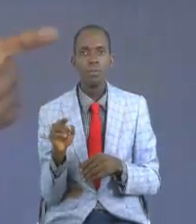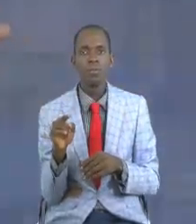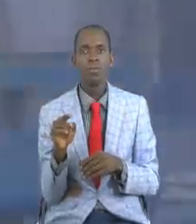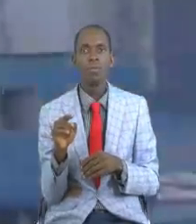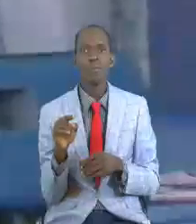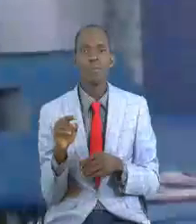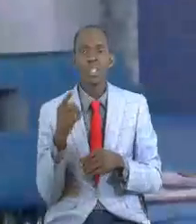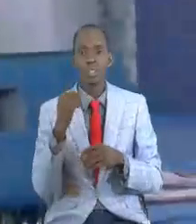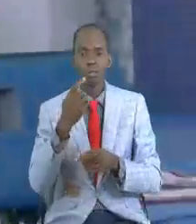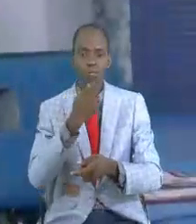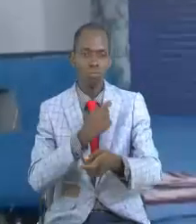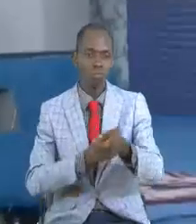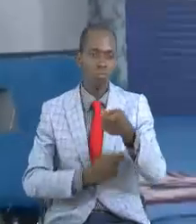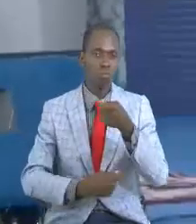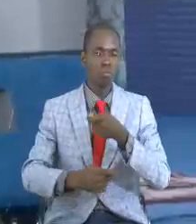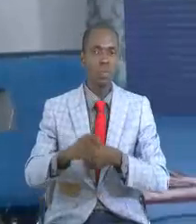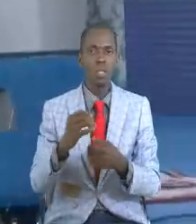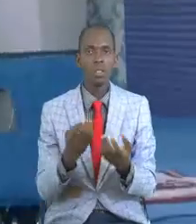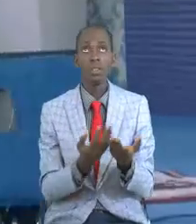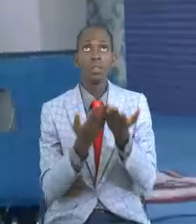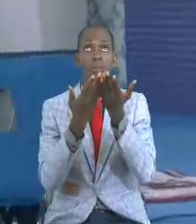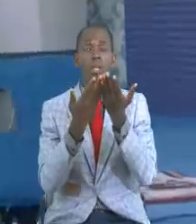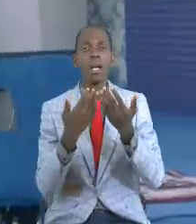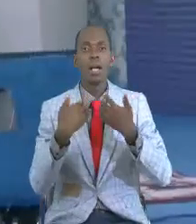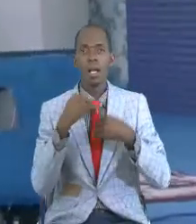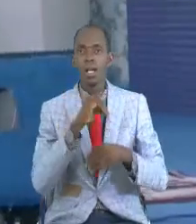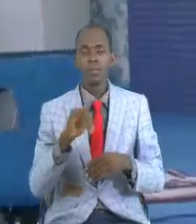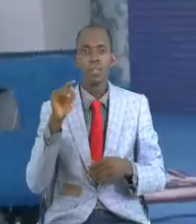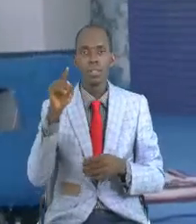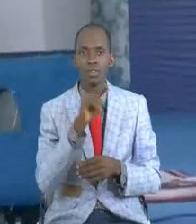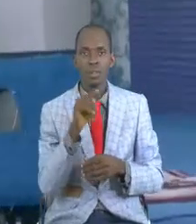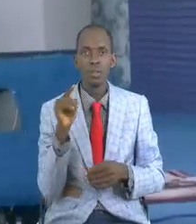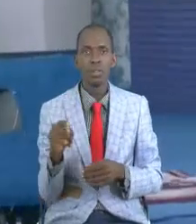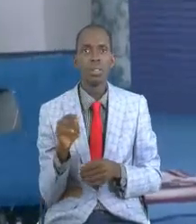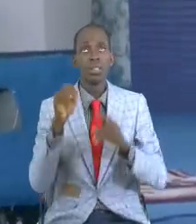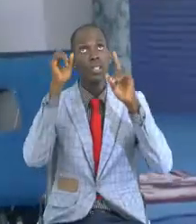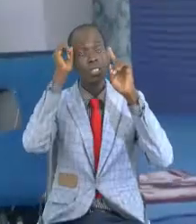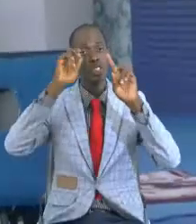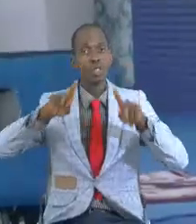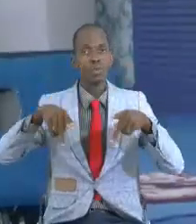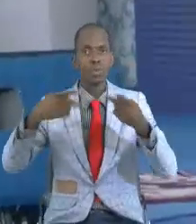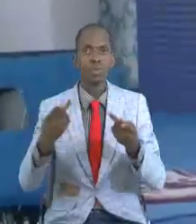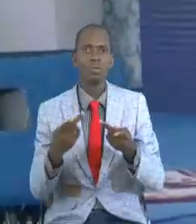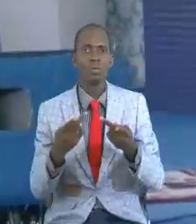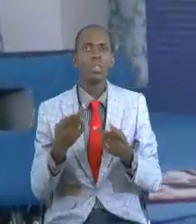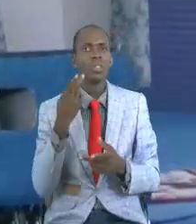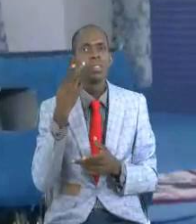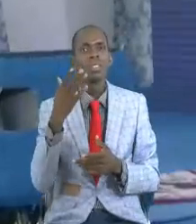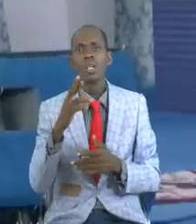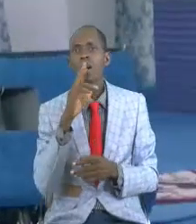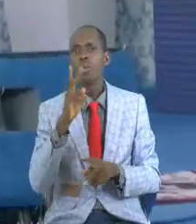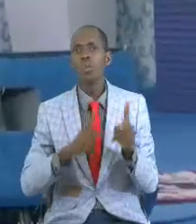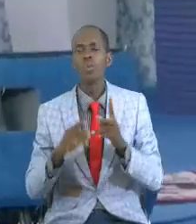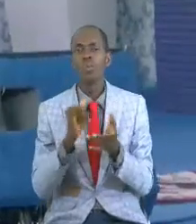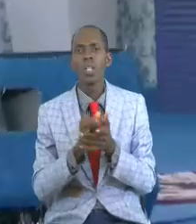substitutionary sacrifice have been there for its provision there are people who are praying